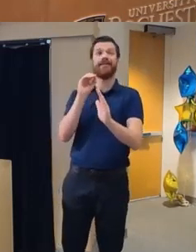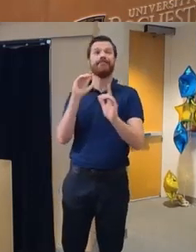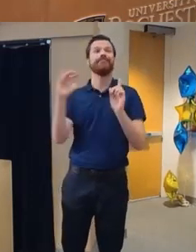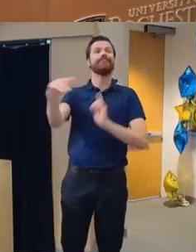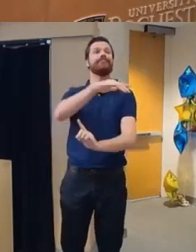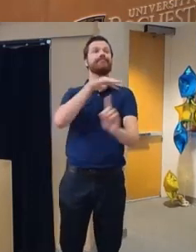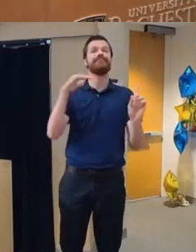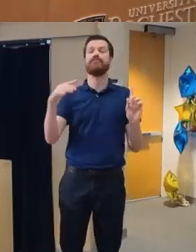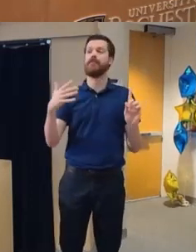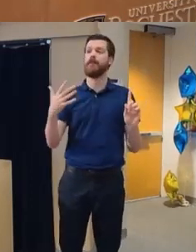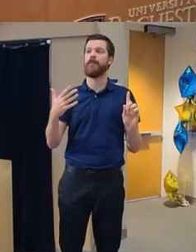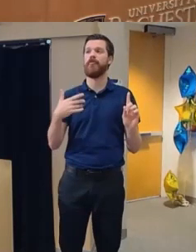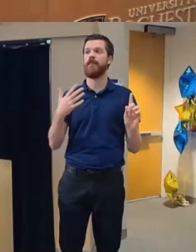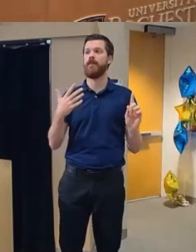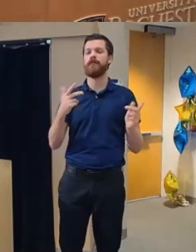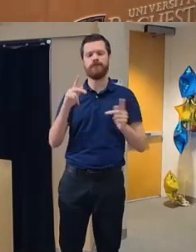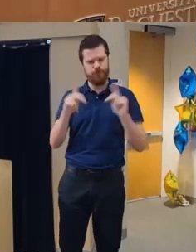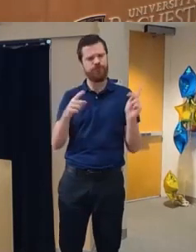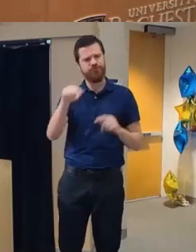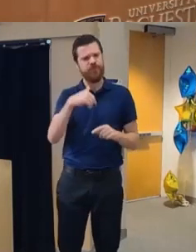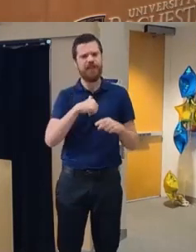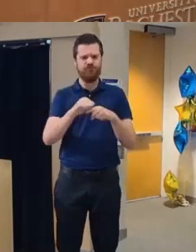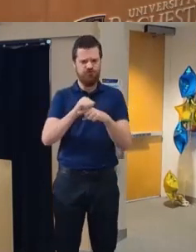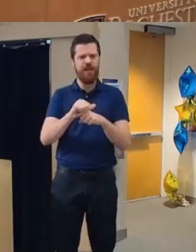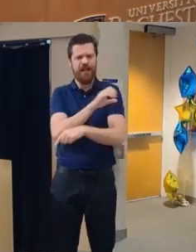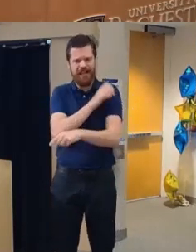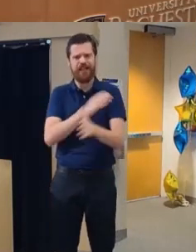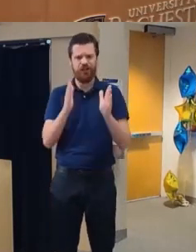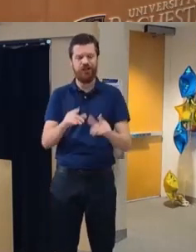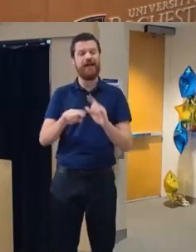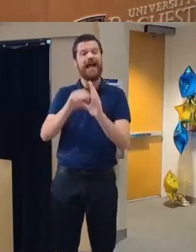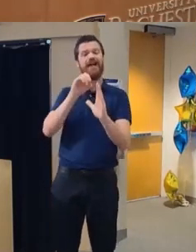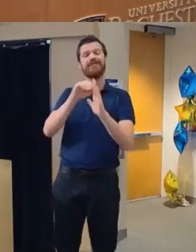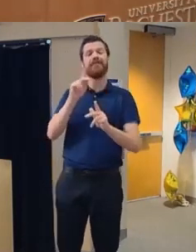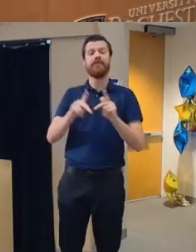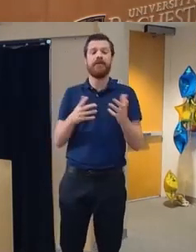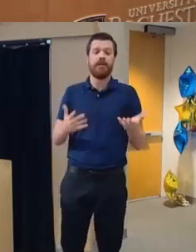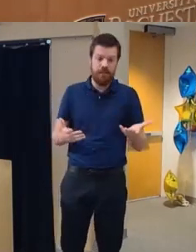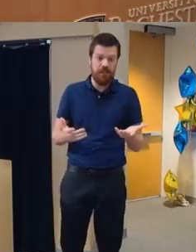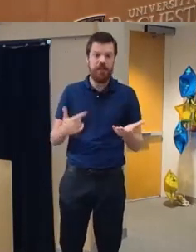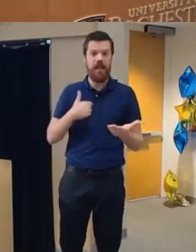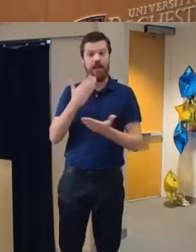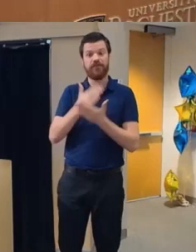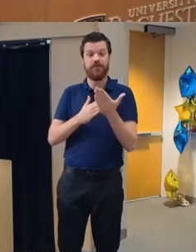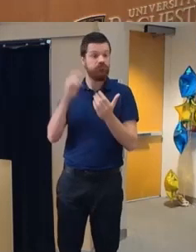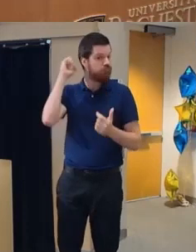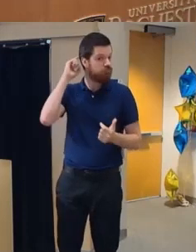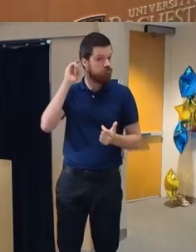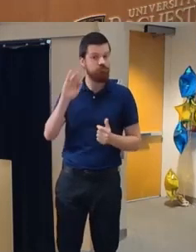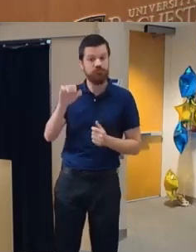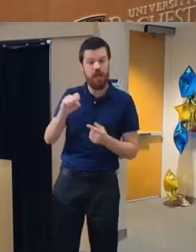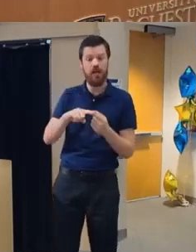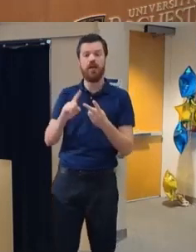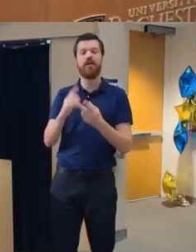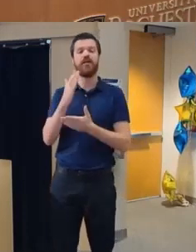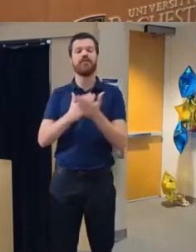the people that are trained clinicians, it's, you know, common for people to have different biases or unconscious biases or stigma